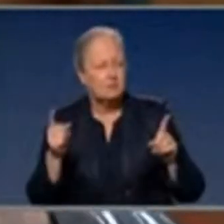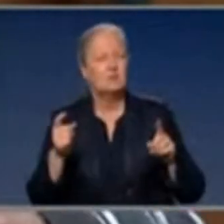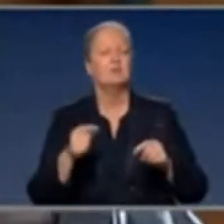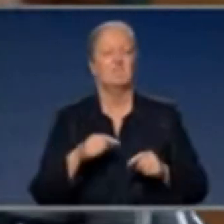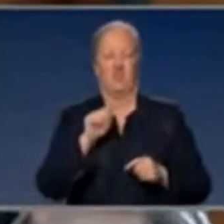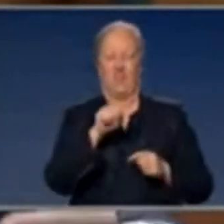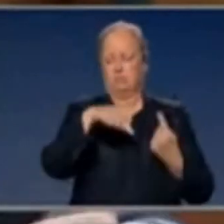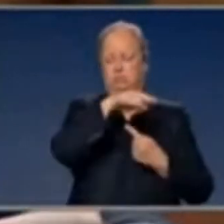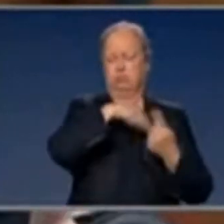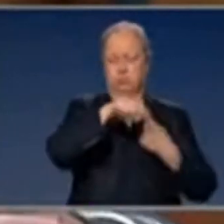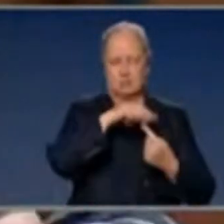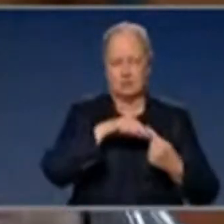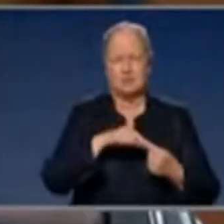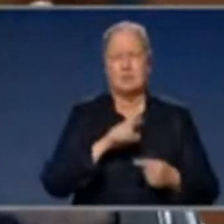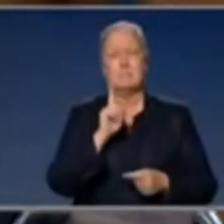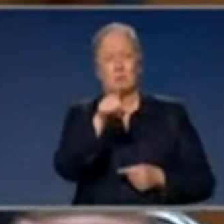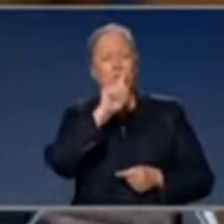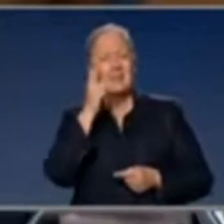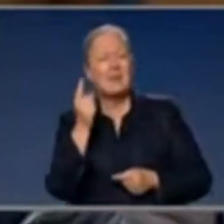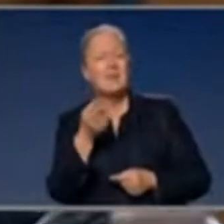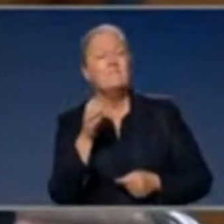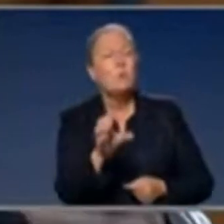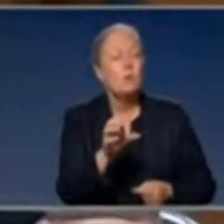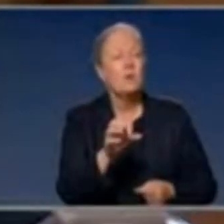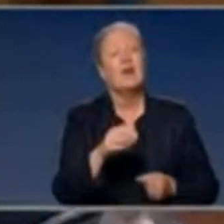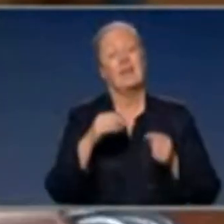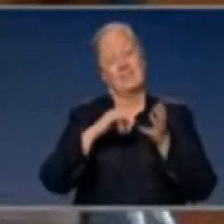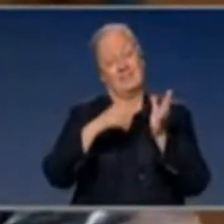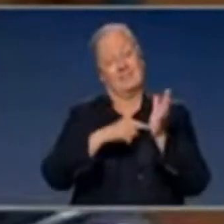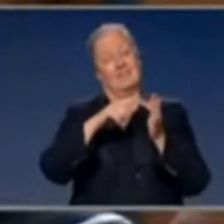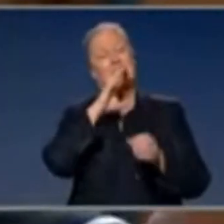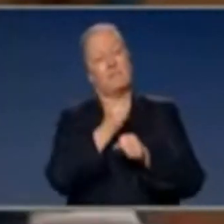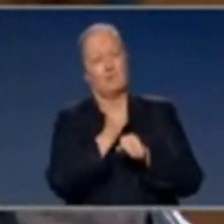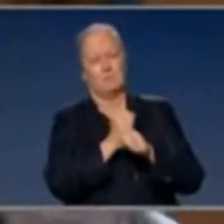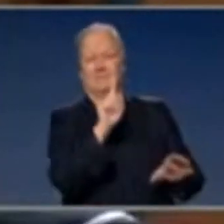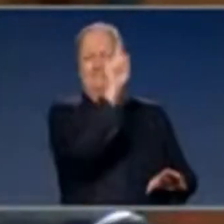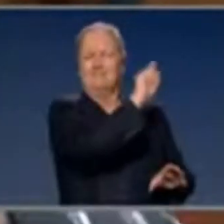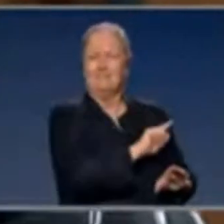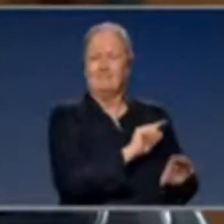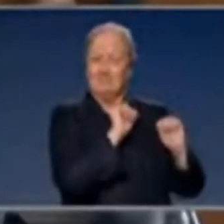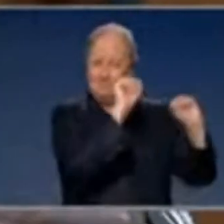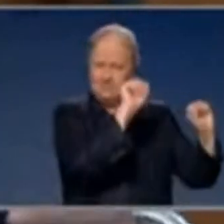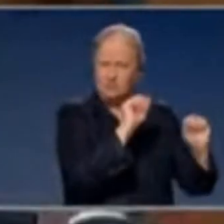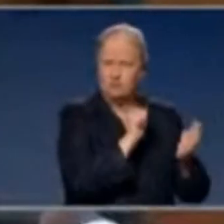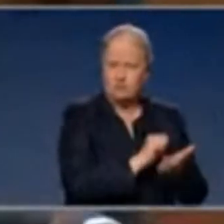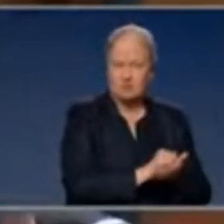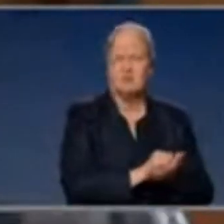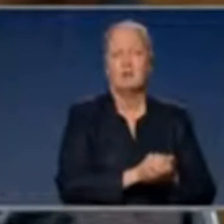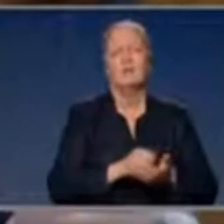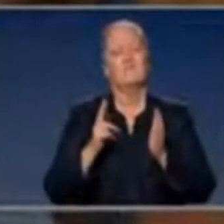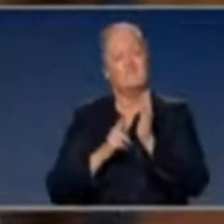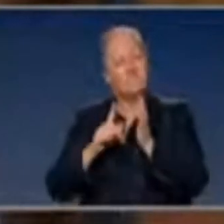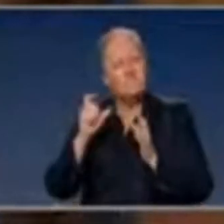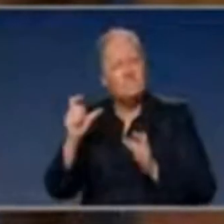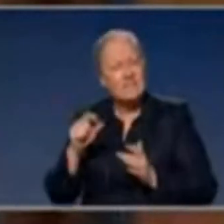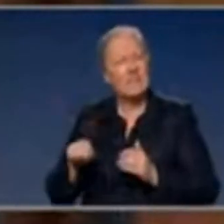impose those code of conducts. A lot of them are coming up to be expired in the next in a few weeks. Victoria's already rolled over theirs. Would you like to see